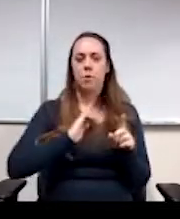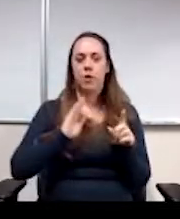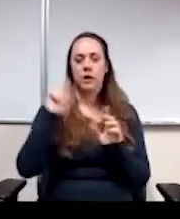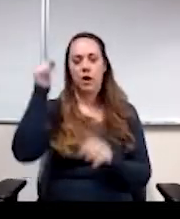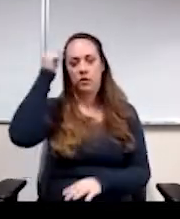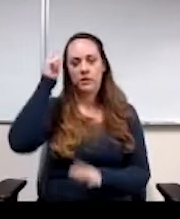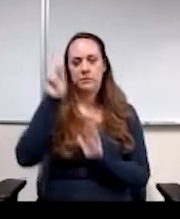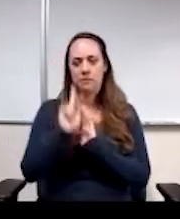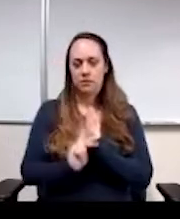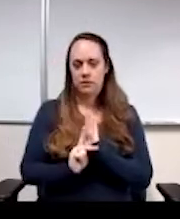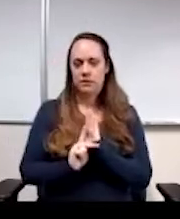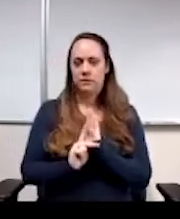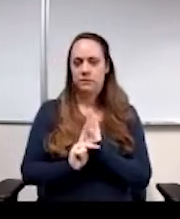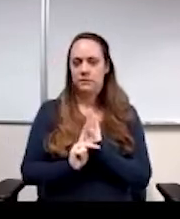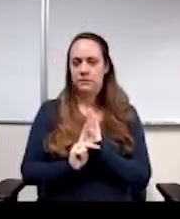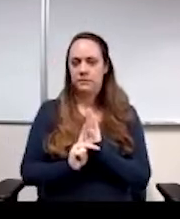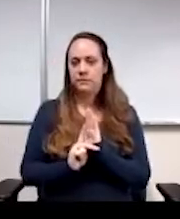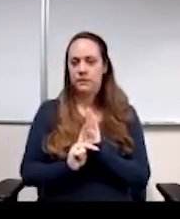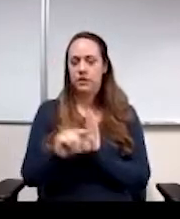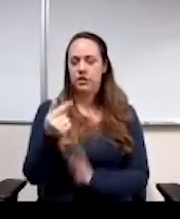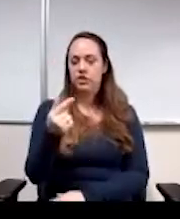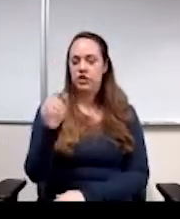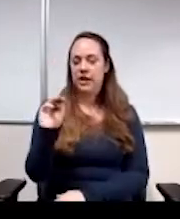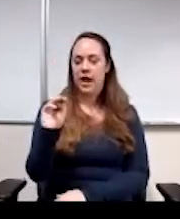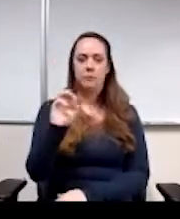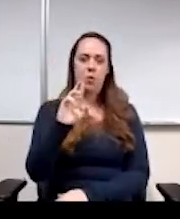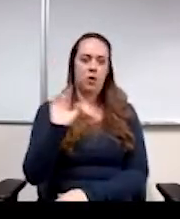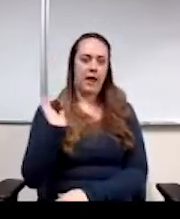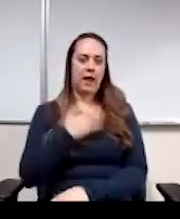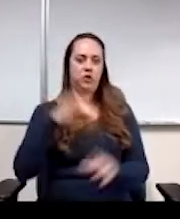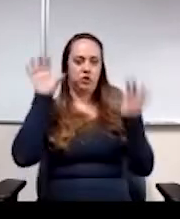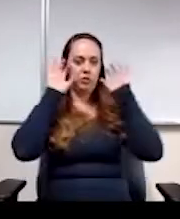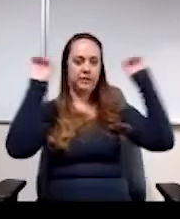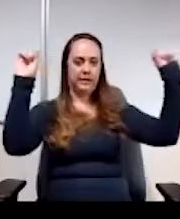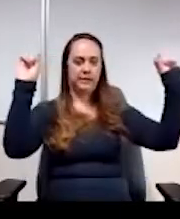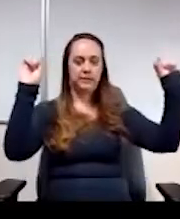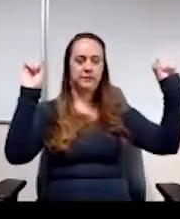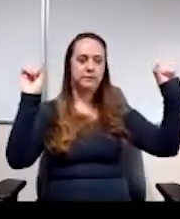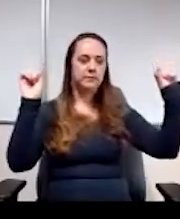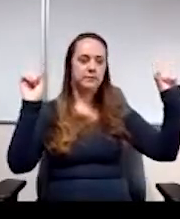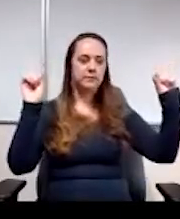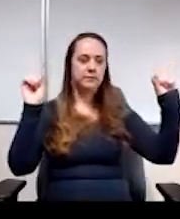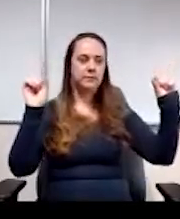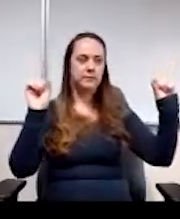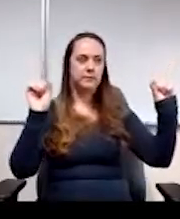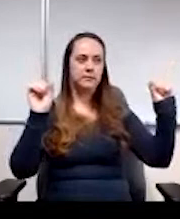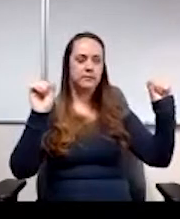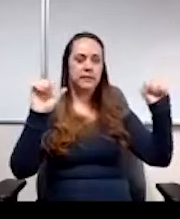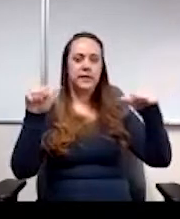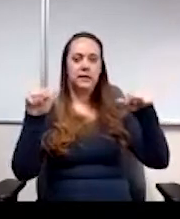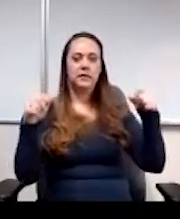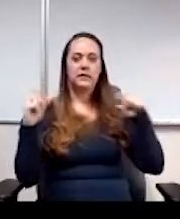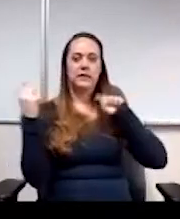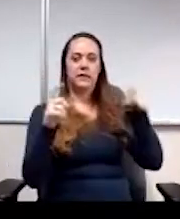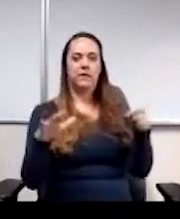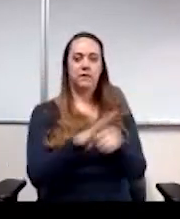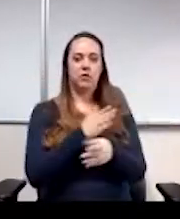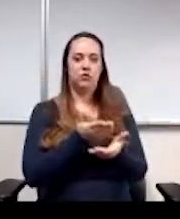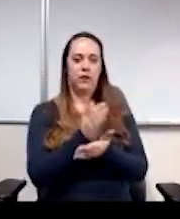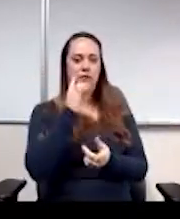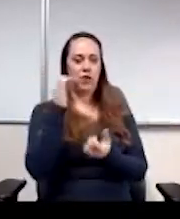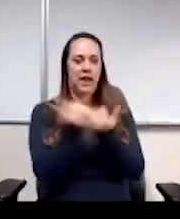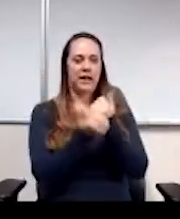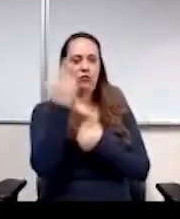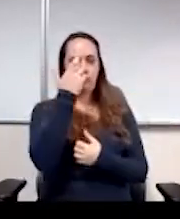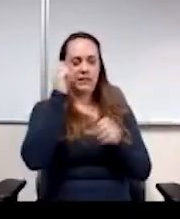policy, the GM, or in this case our superintendent, is given full rights of making any